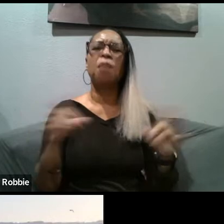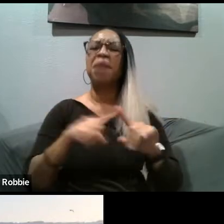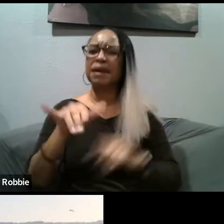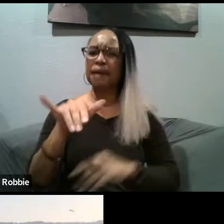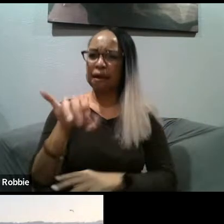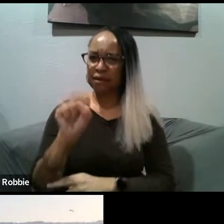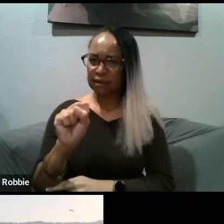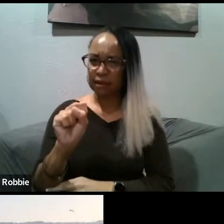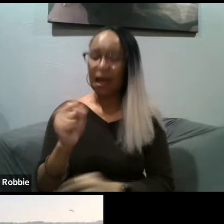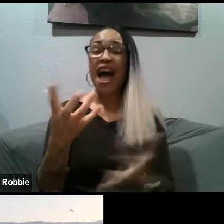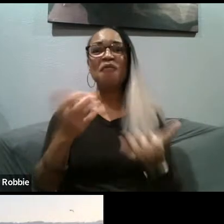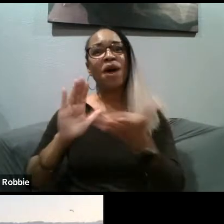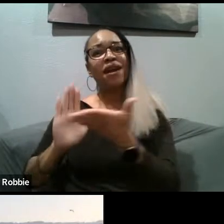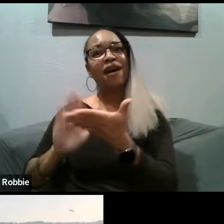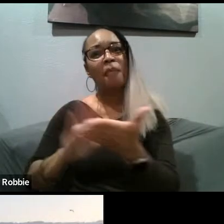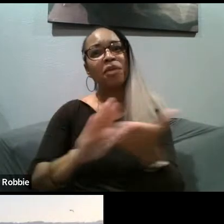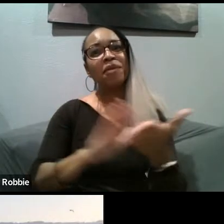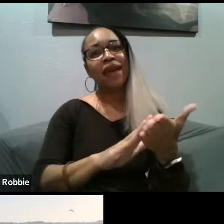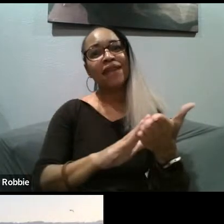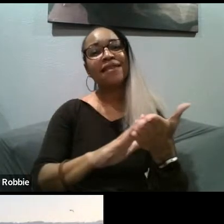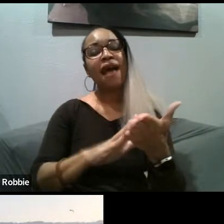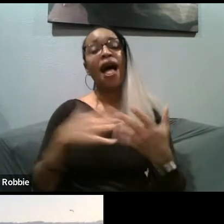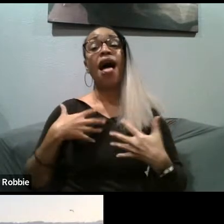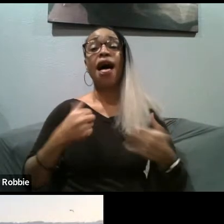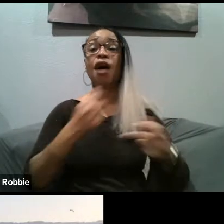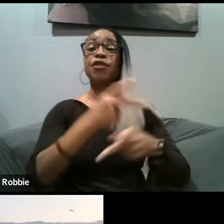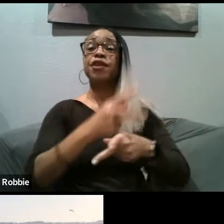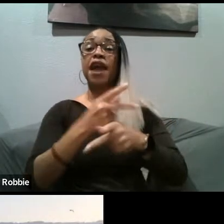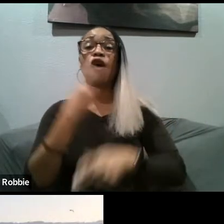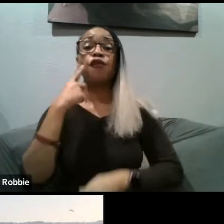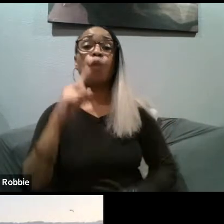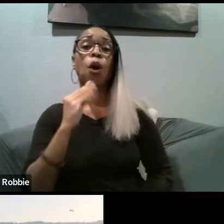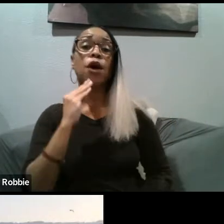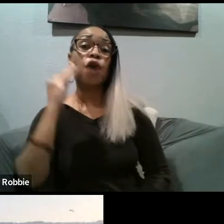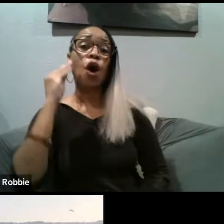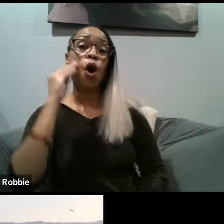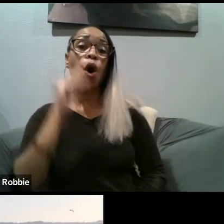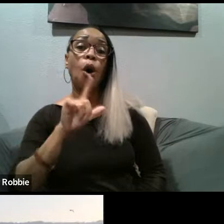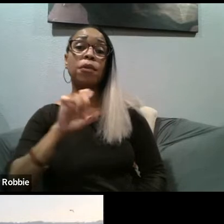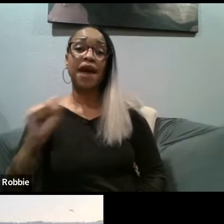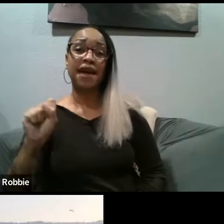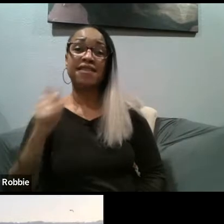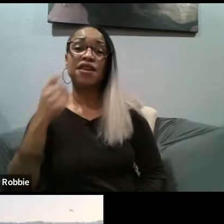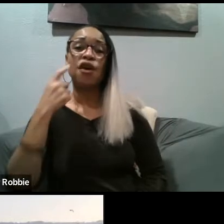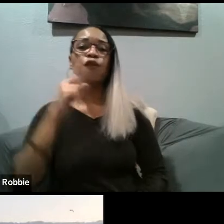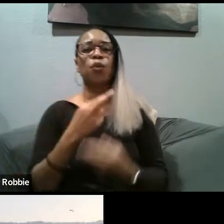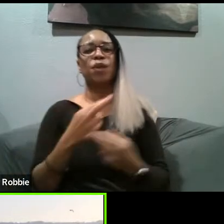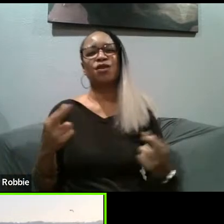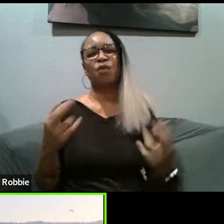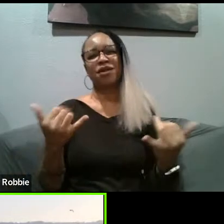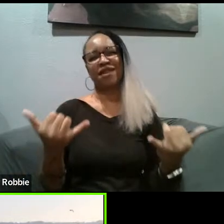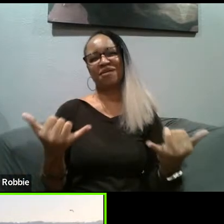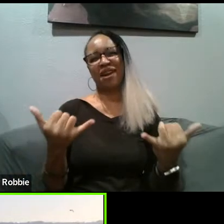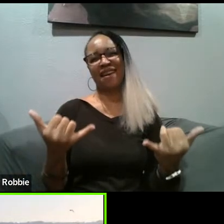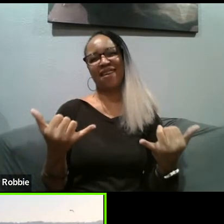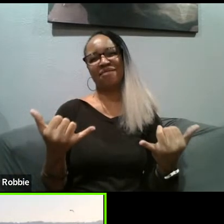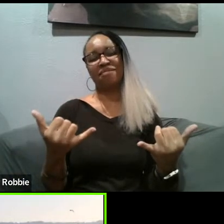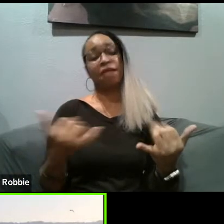to compliment Healthcare for the Homeless for making some resources available during this time. Cool. Yeah, thank you for